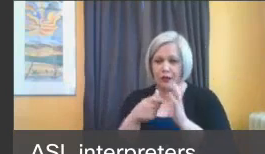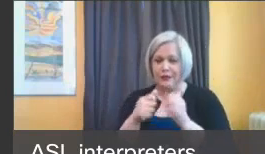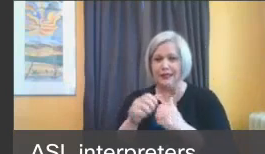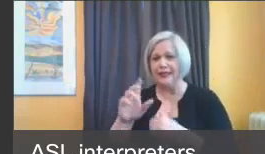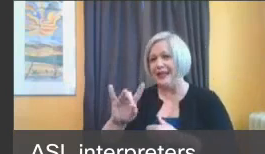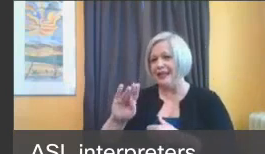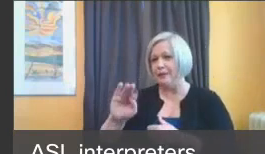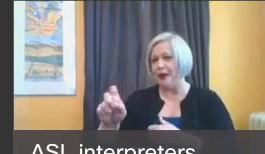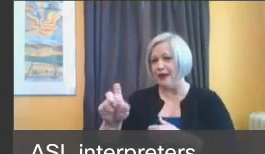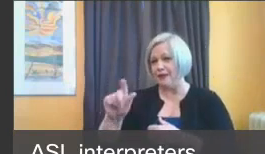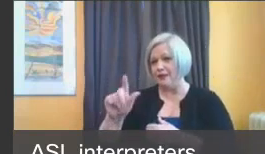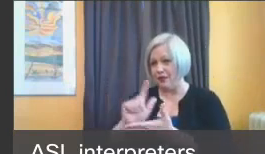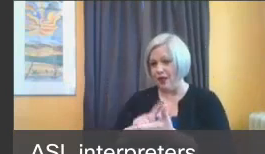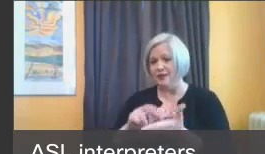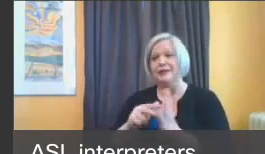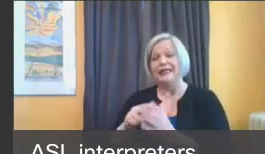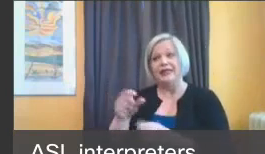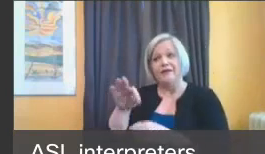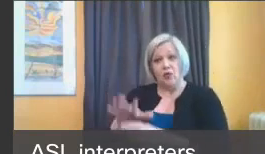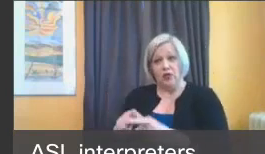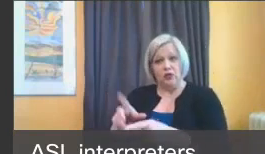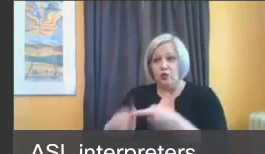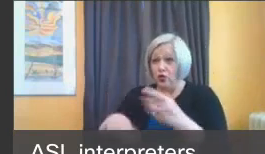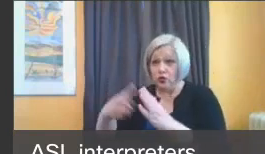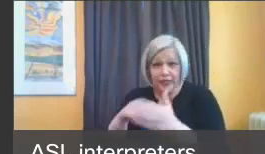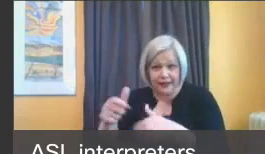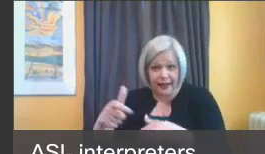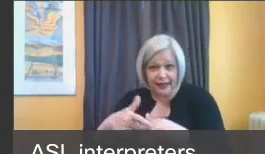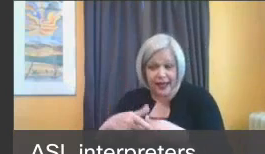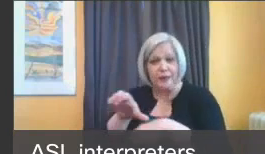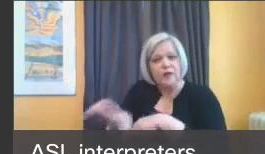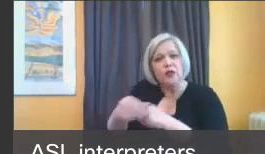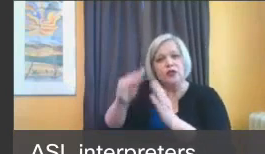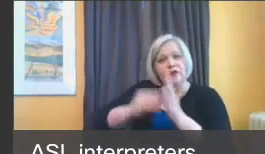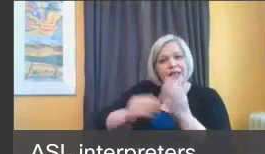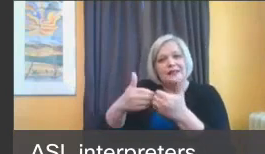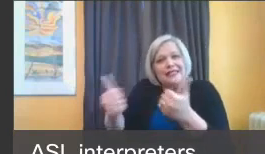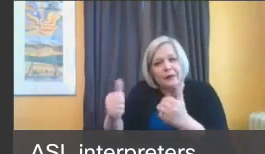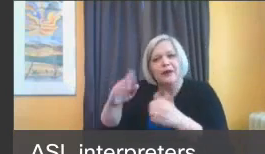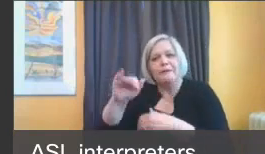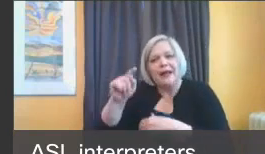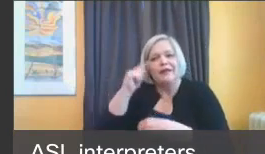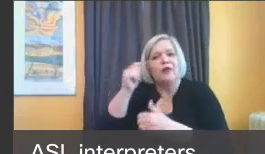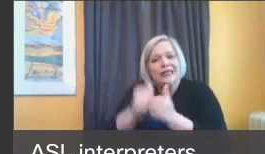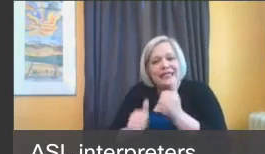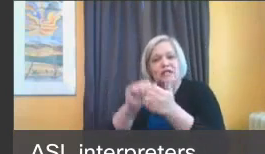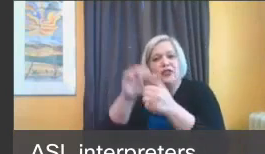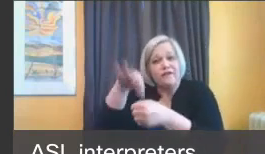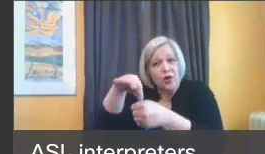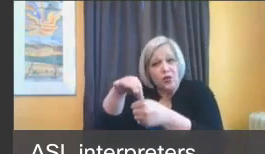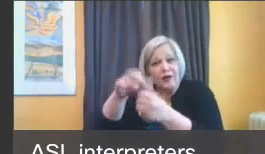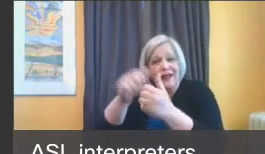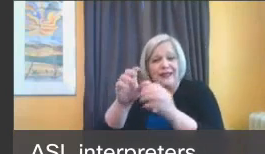that requires voters, many of whom were illiterate at the time, they were forced to fill out separate ballots for each race and then put them in a